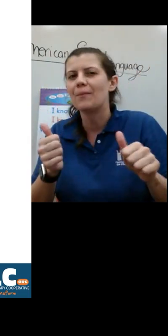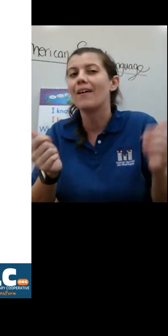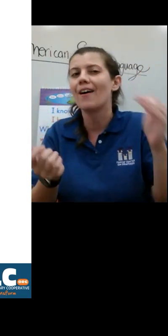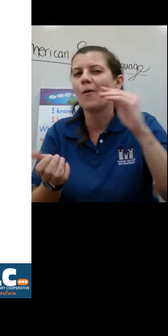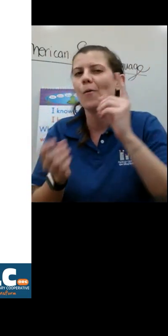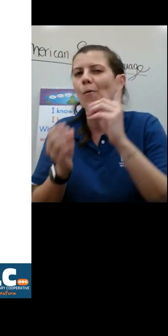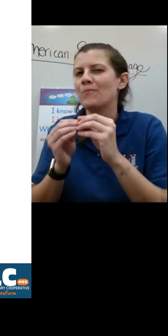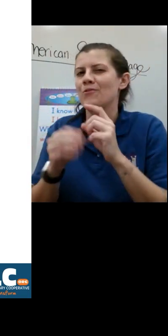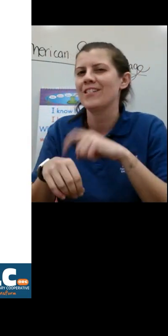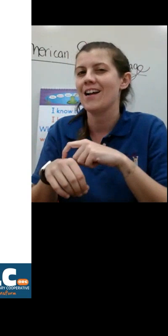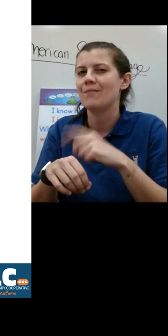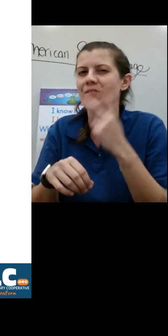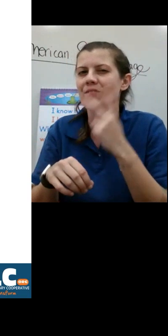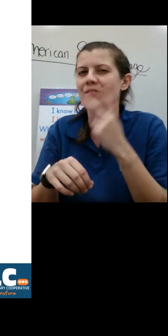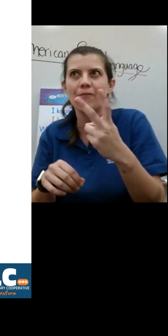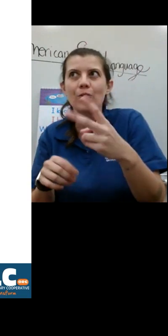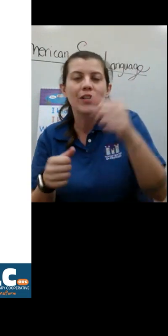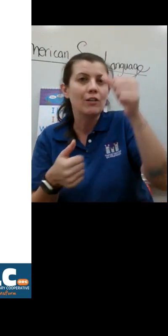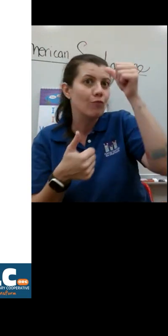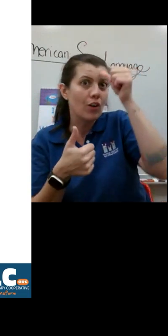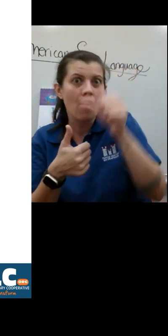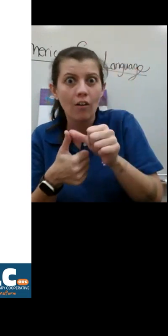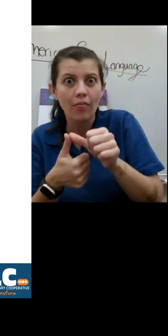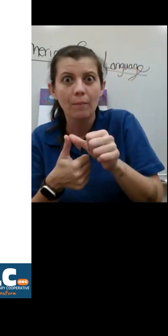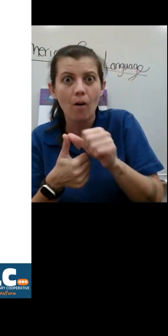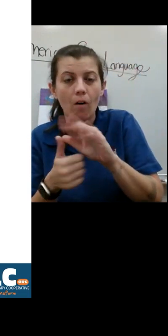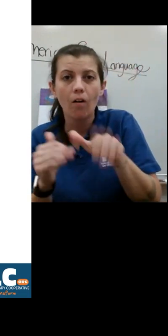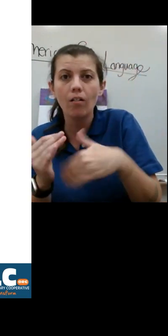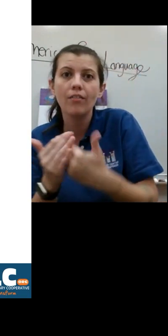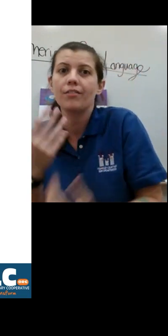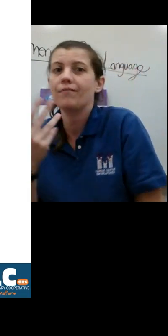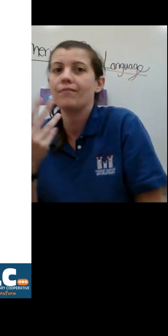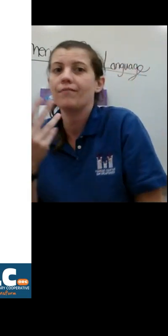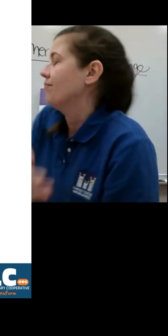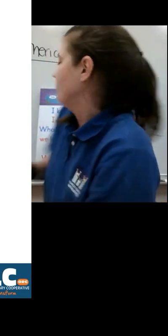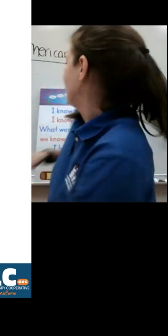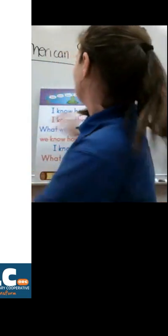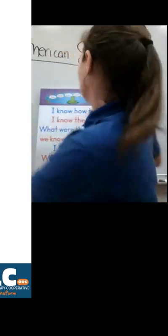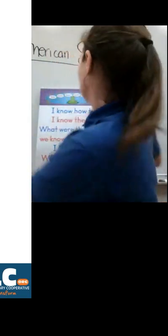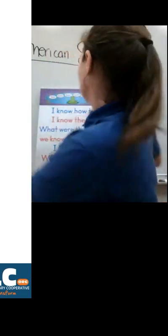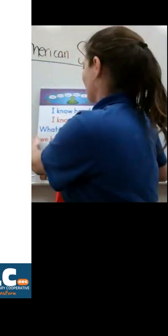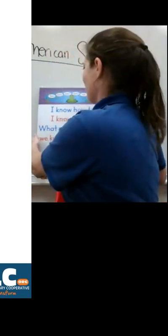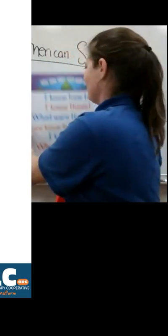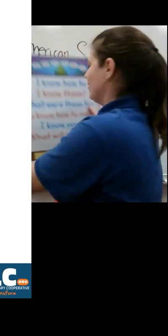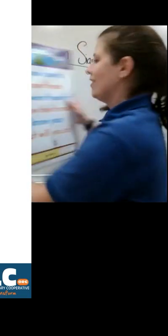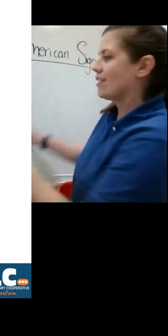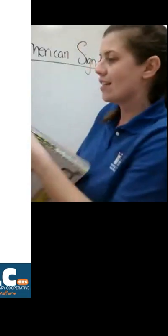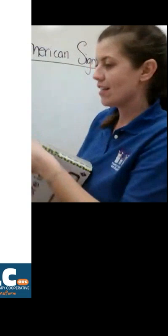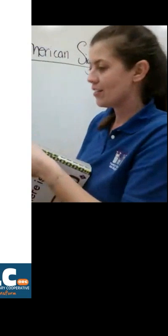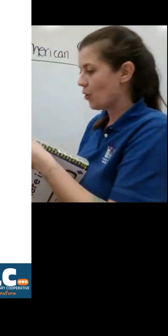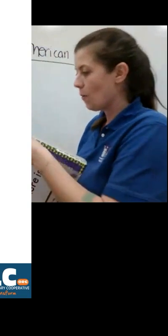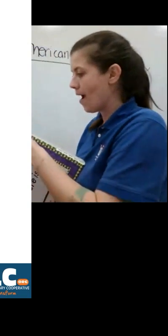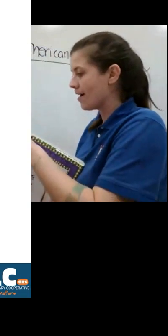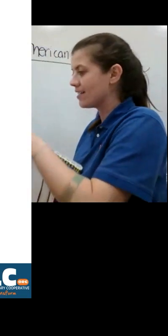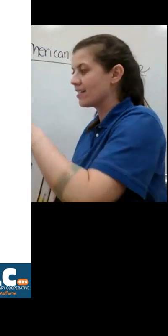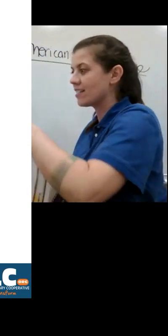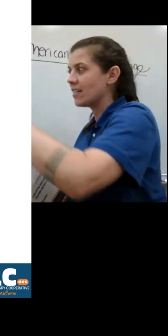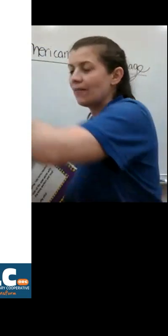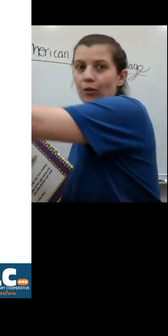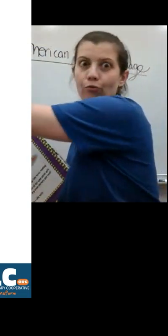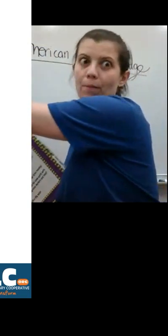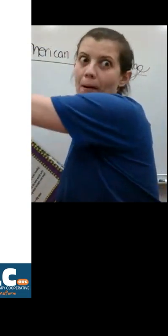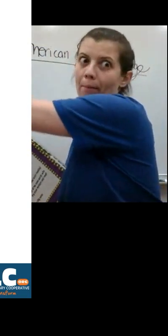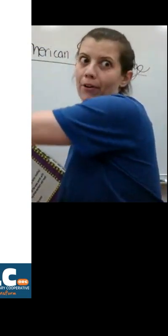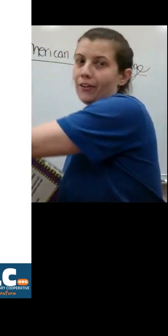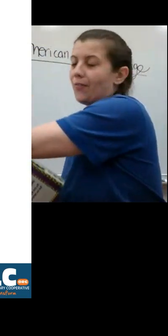review each of them one more time and see if you can recall them all. Okay. So let's go back